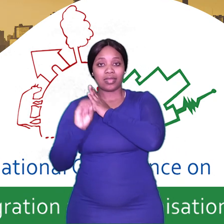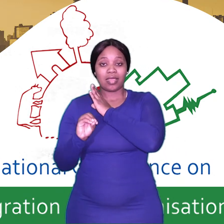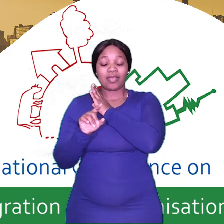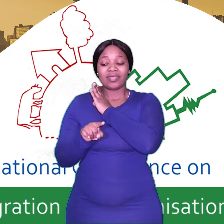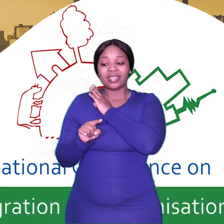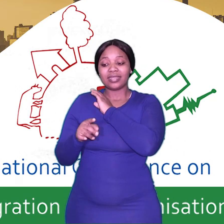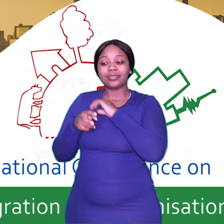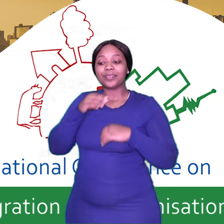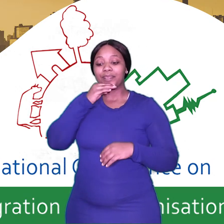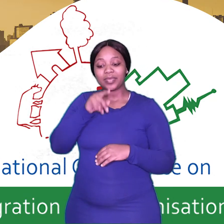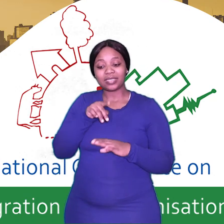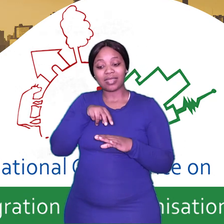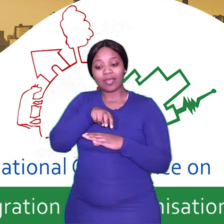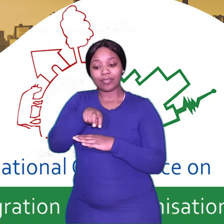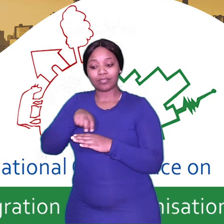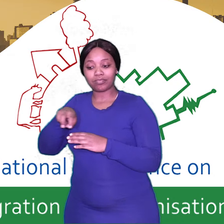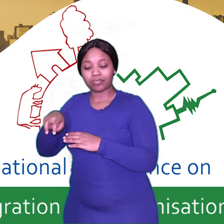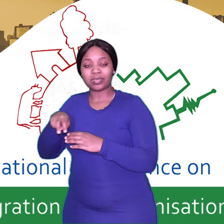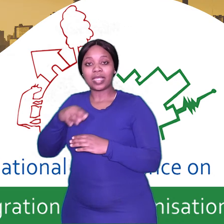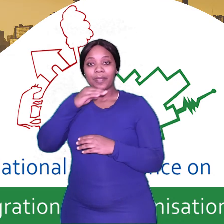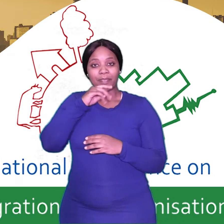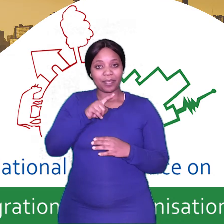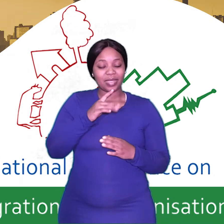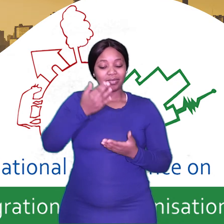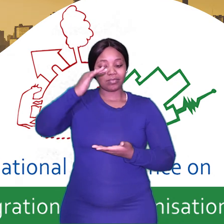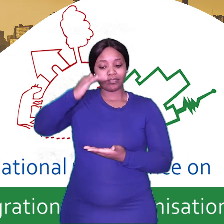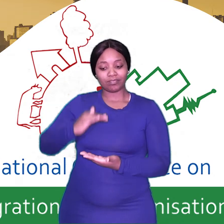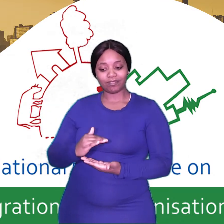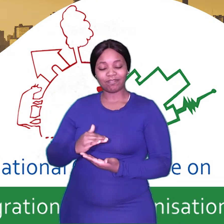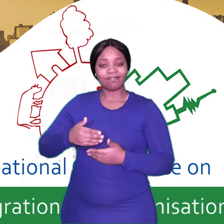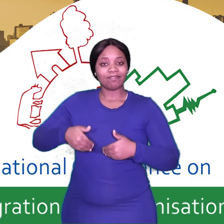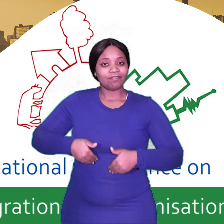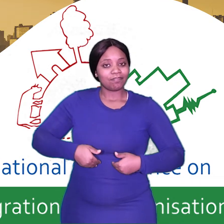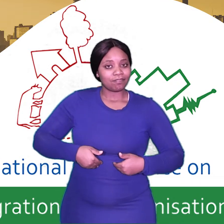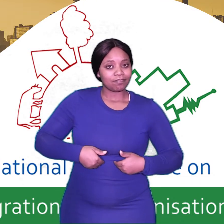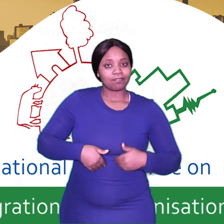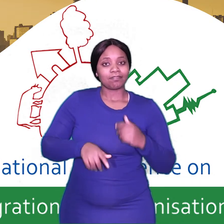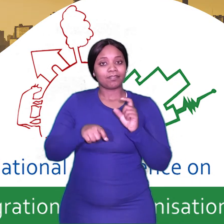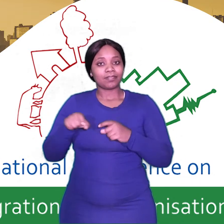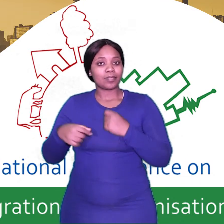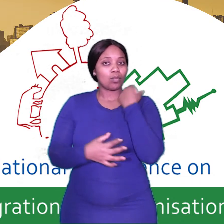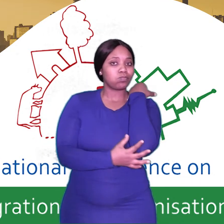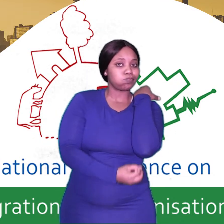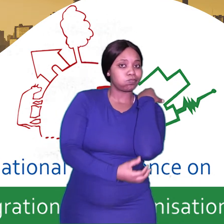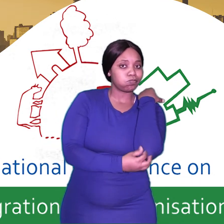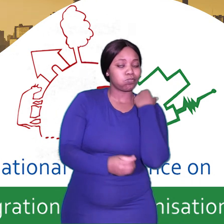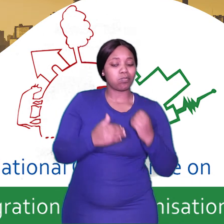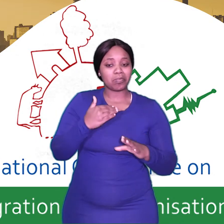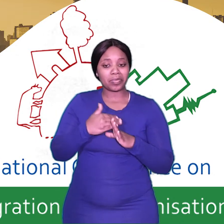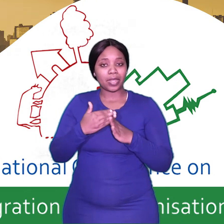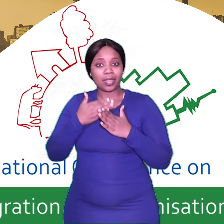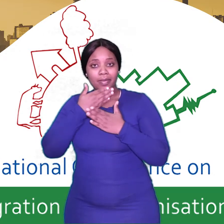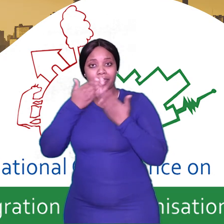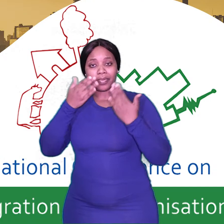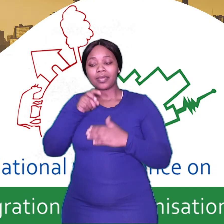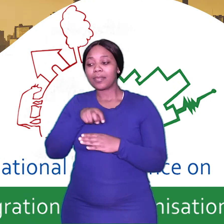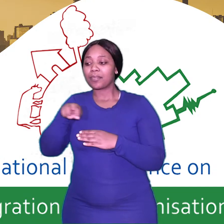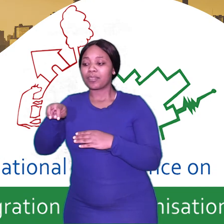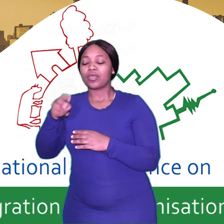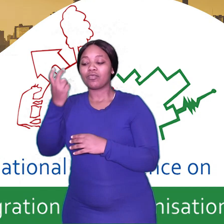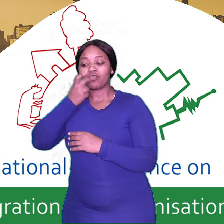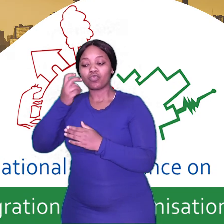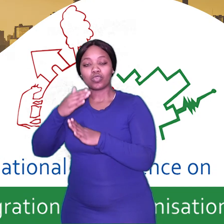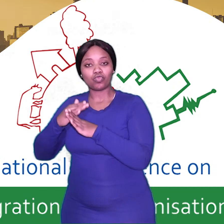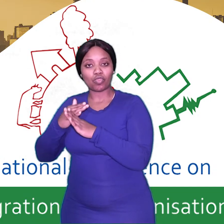with reduction in poverty, unemployment, and upward mobility. Now, I mentioned